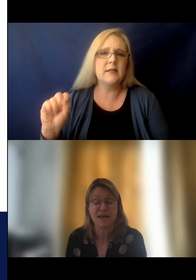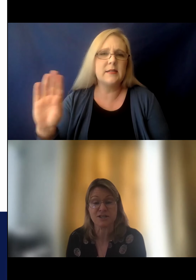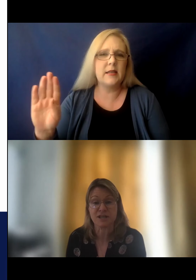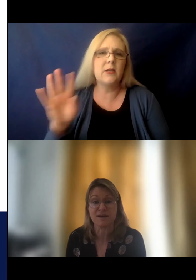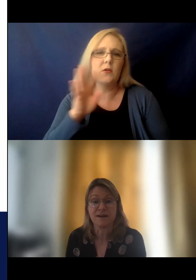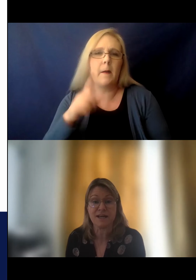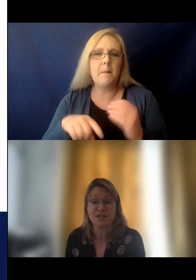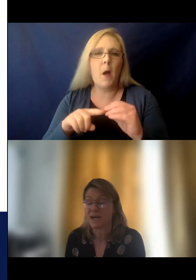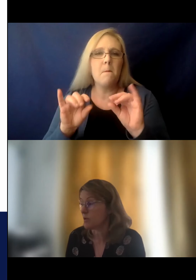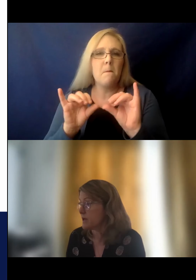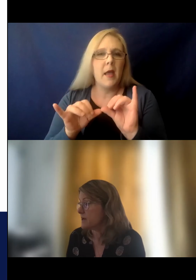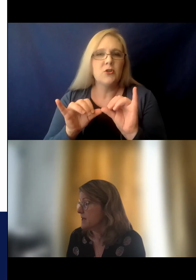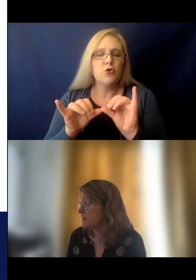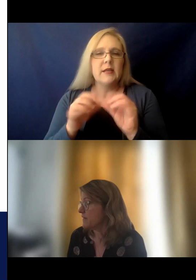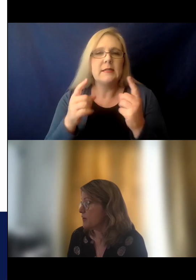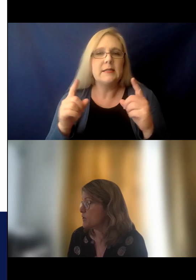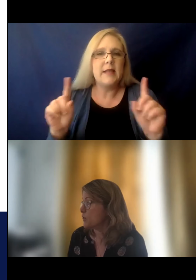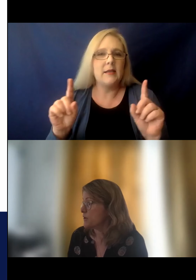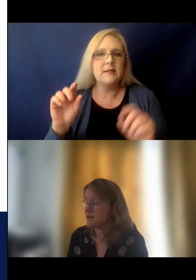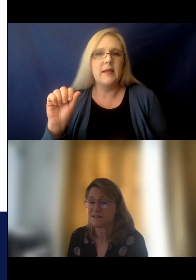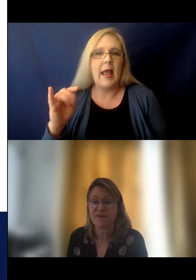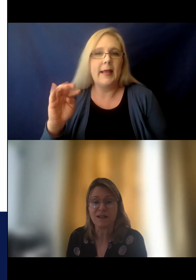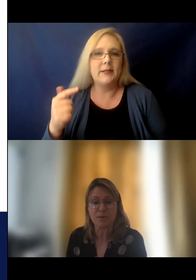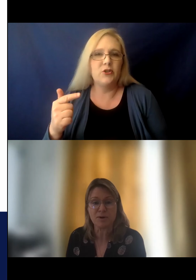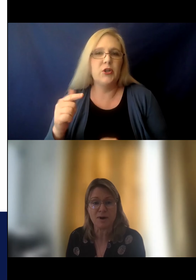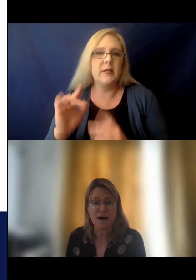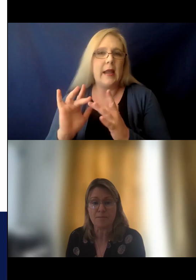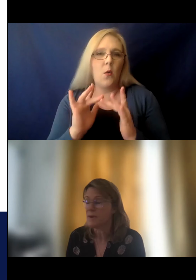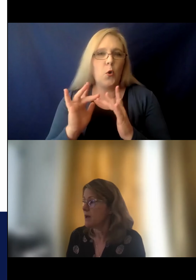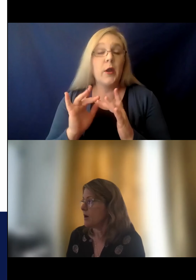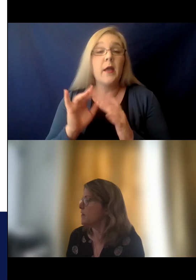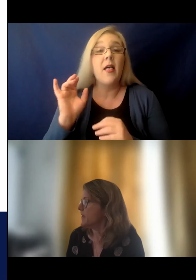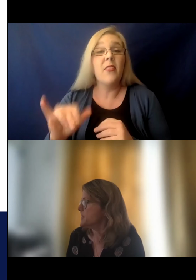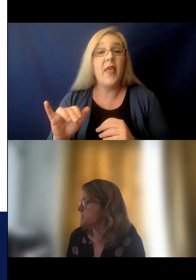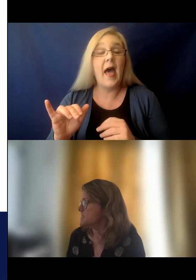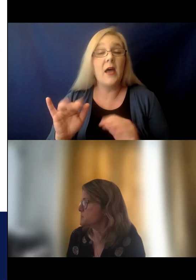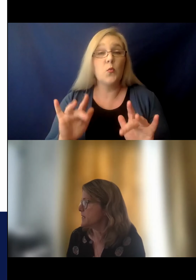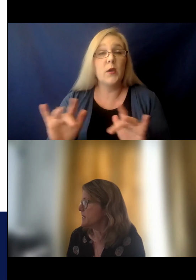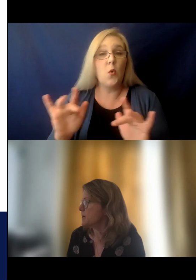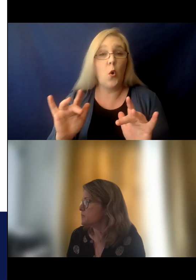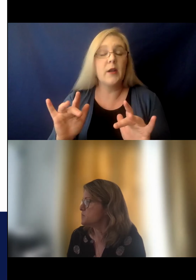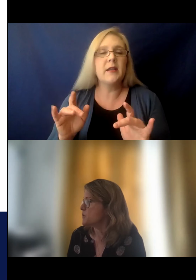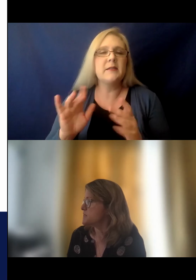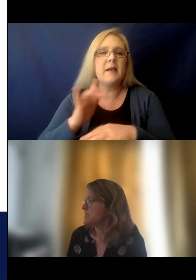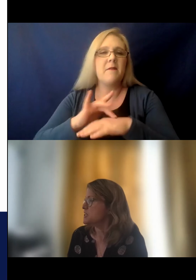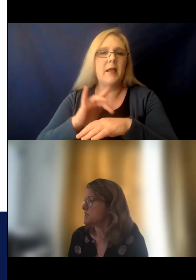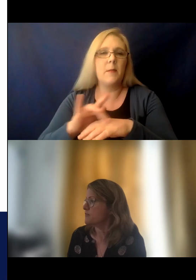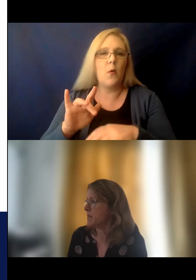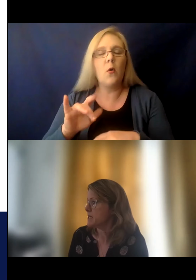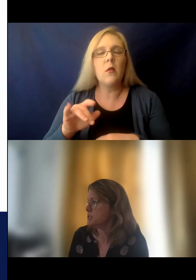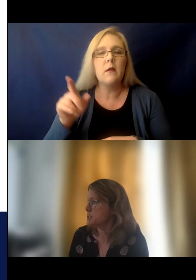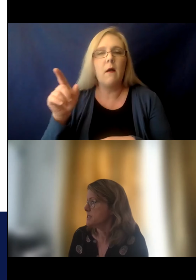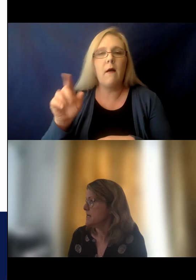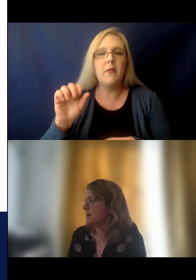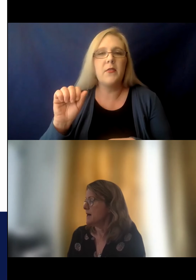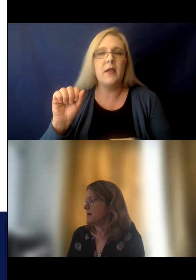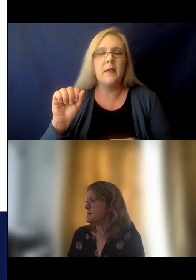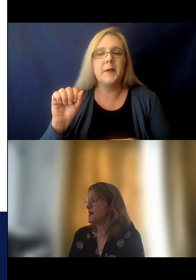of the aging network, and that recording is available on the Aging and Disability Hub Spokes Initiative